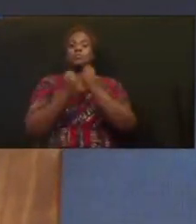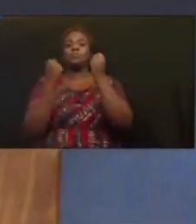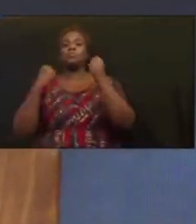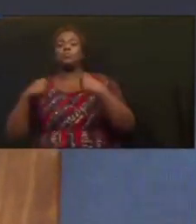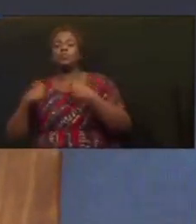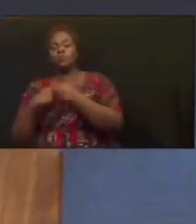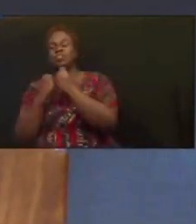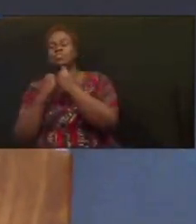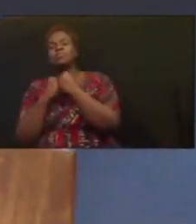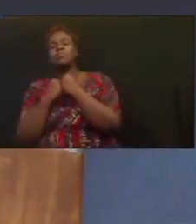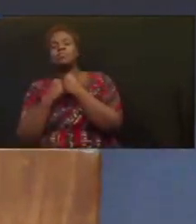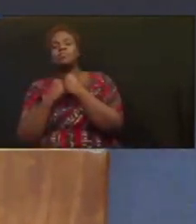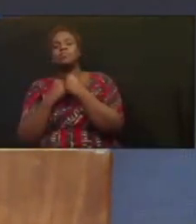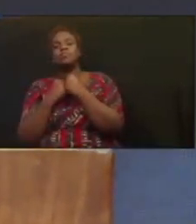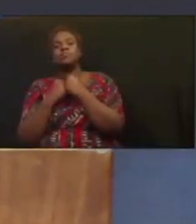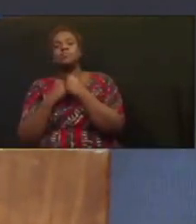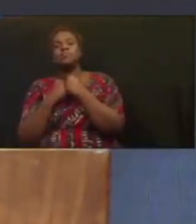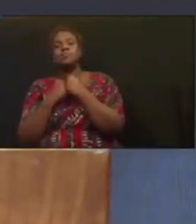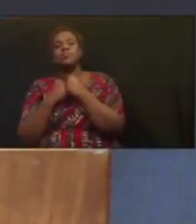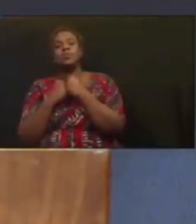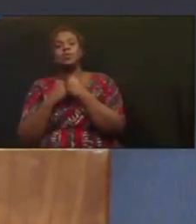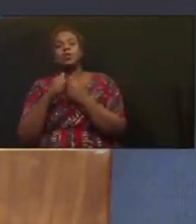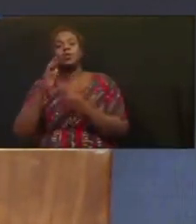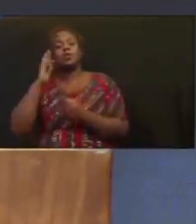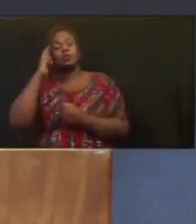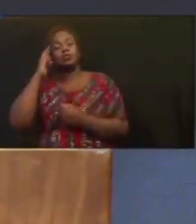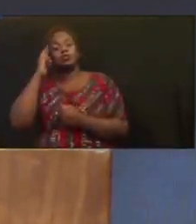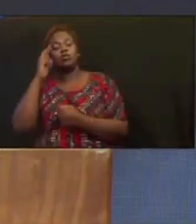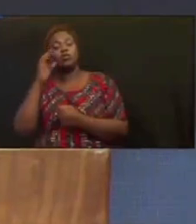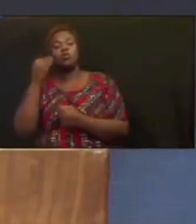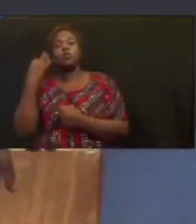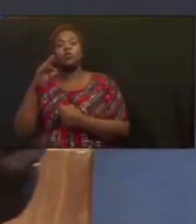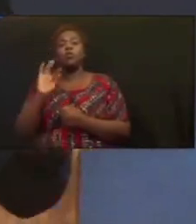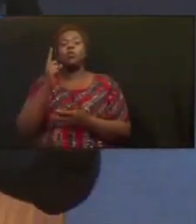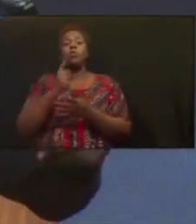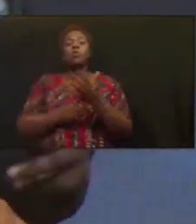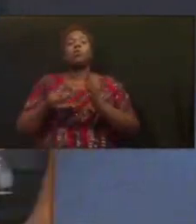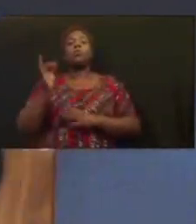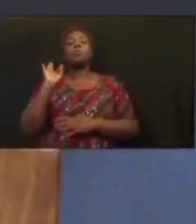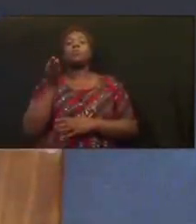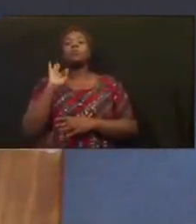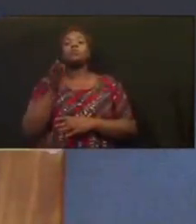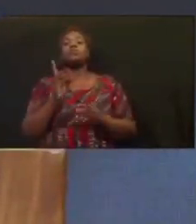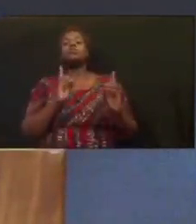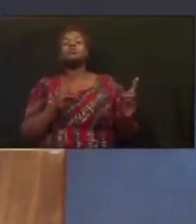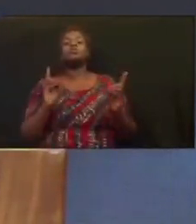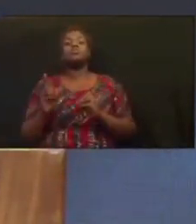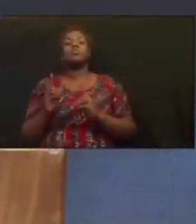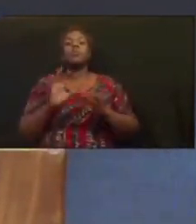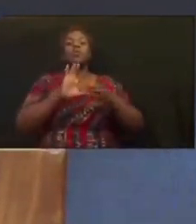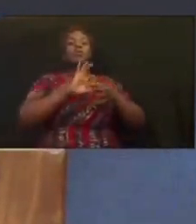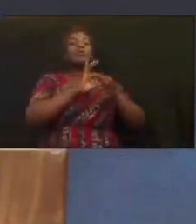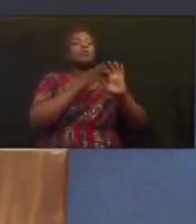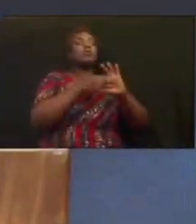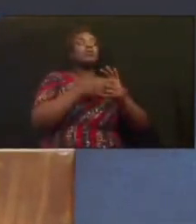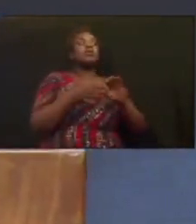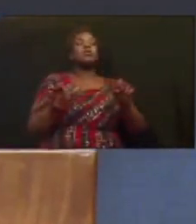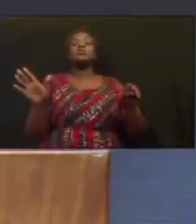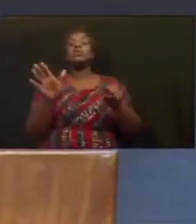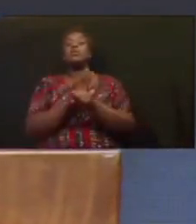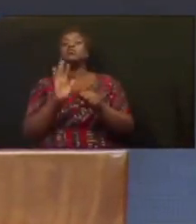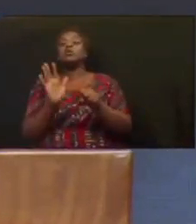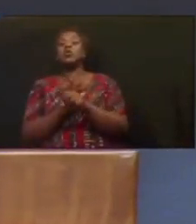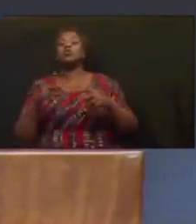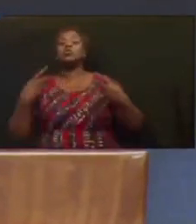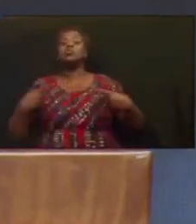I've been, by reason of what I do, I'm connected to a lot of people who have been given grace in